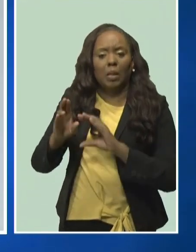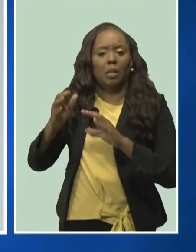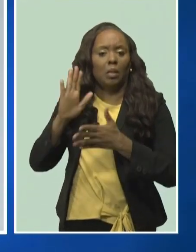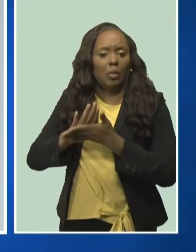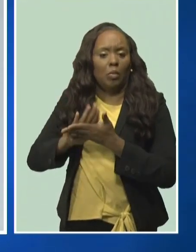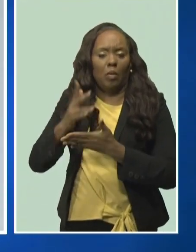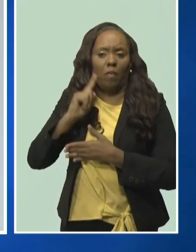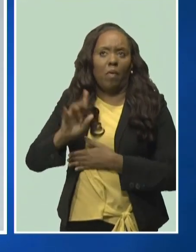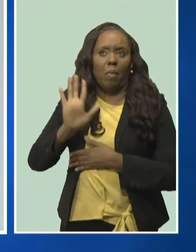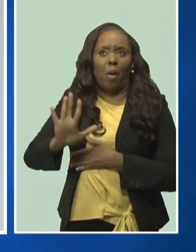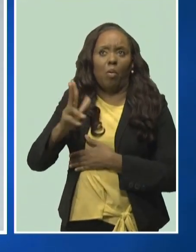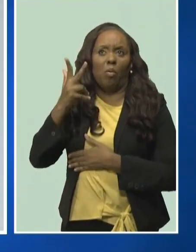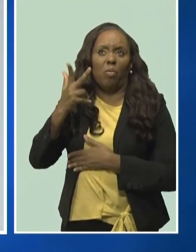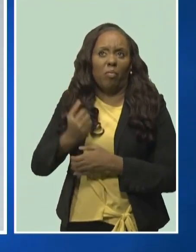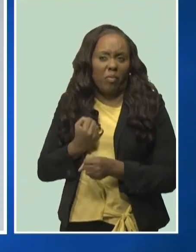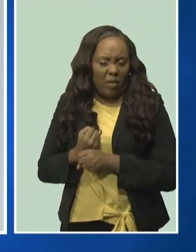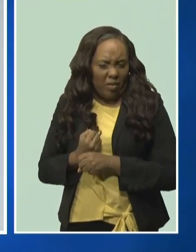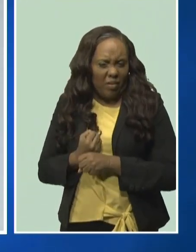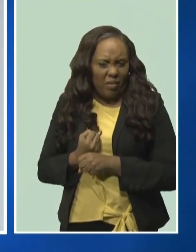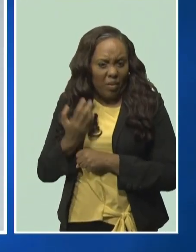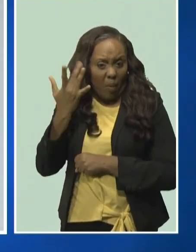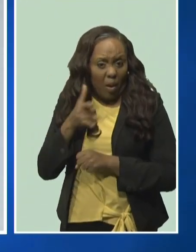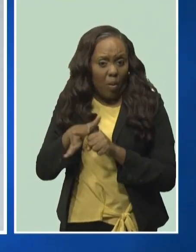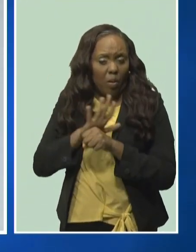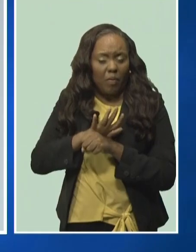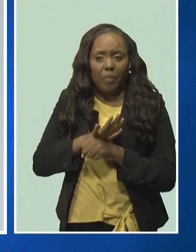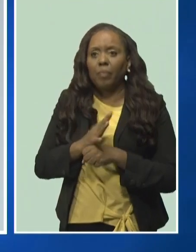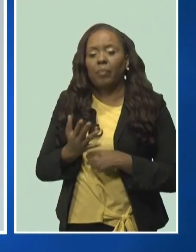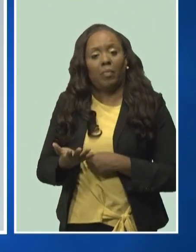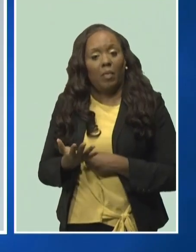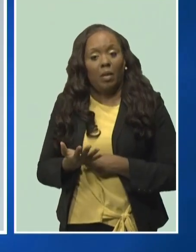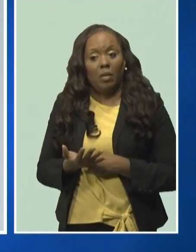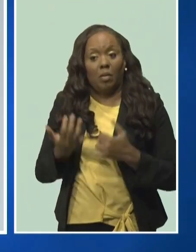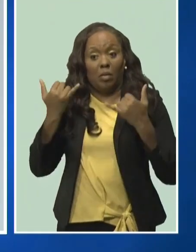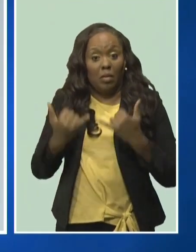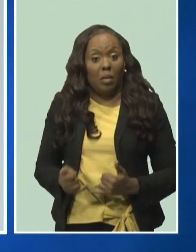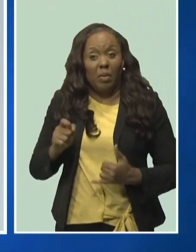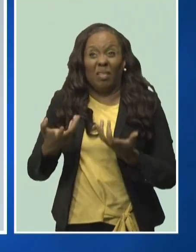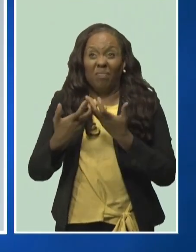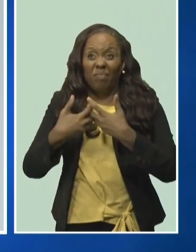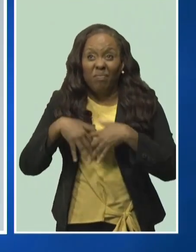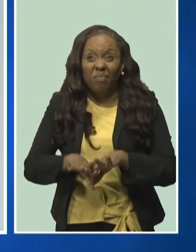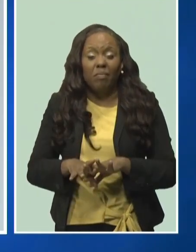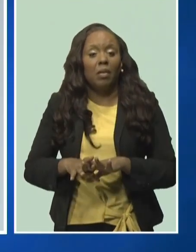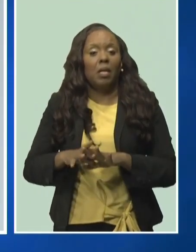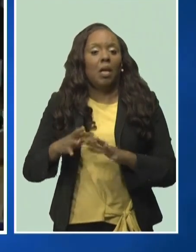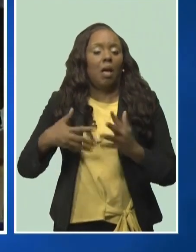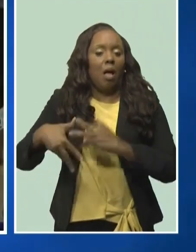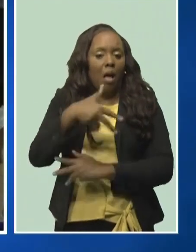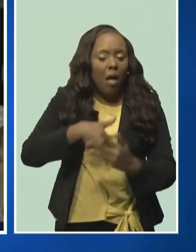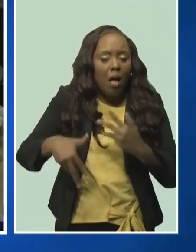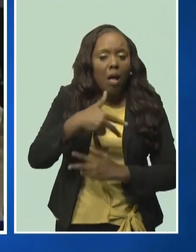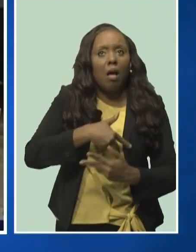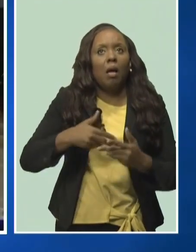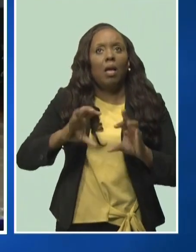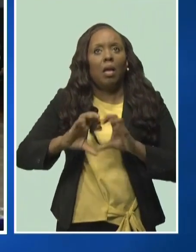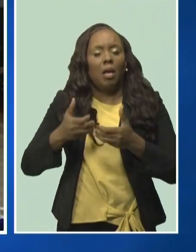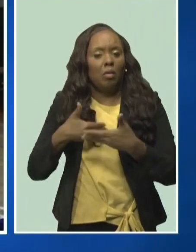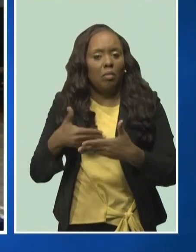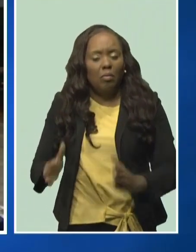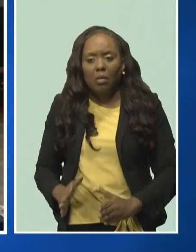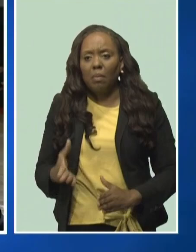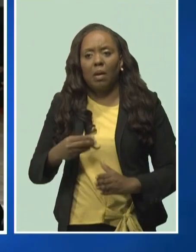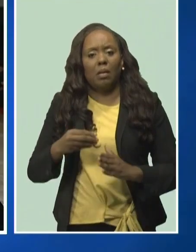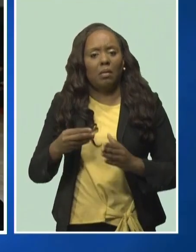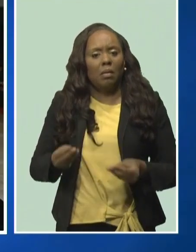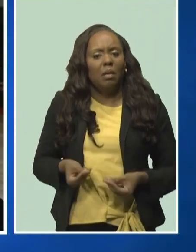years can be totally destructive if we don't reintegrate them back into their societies by giving them a platform